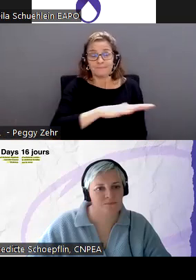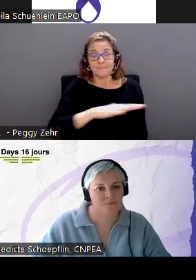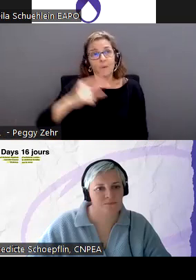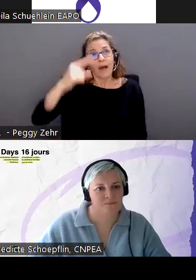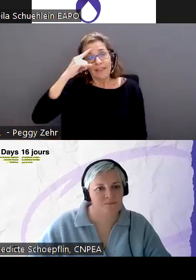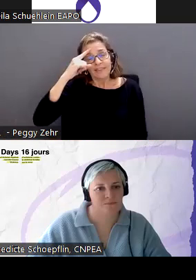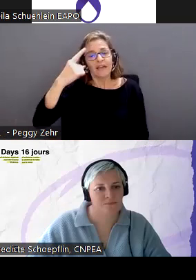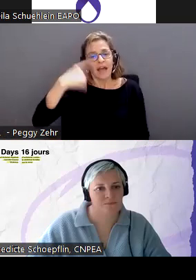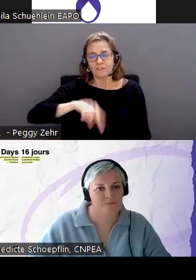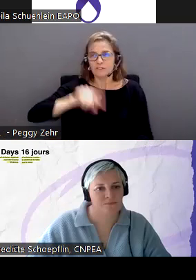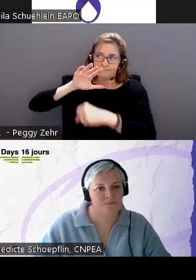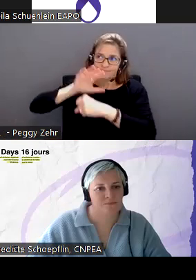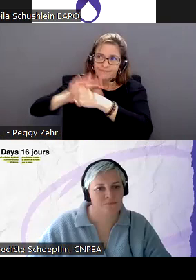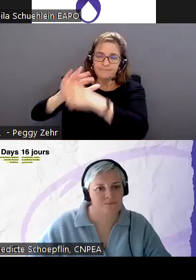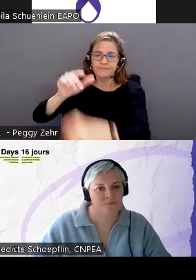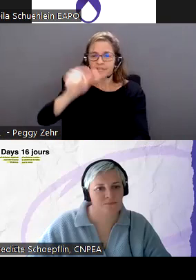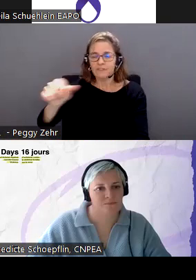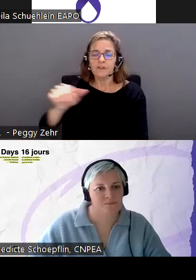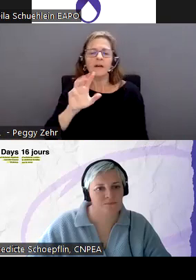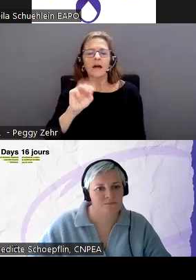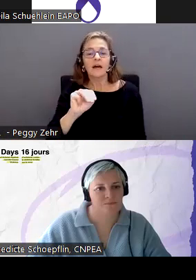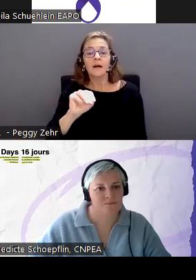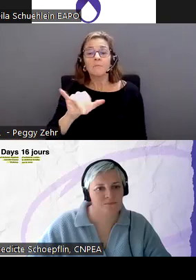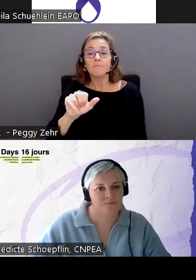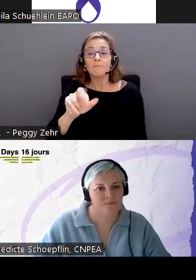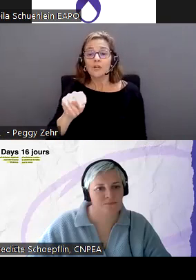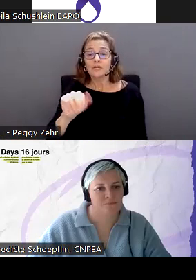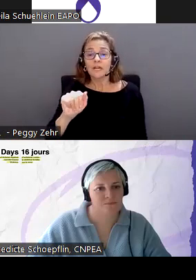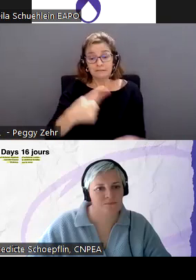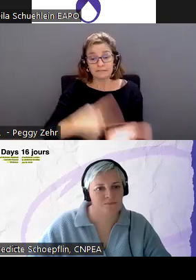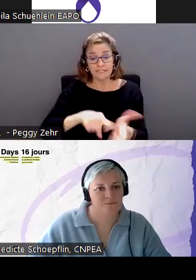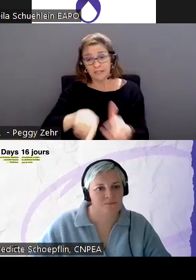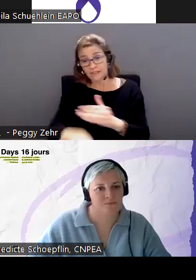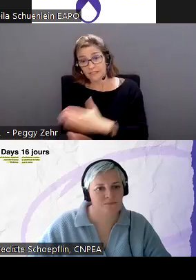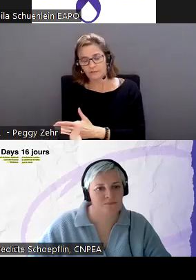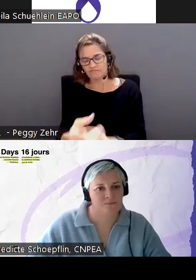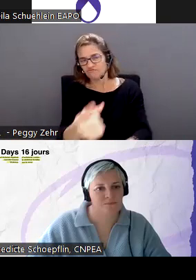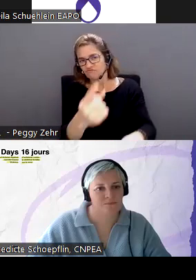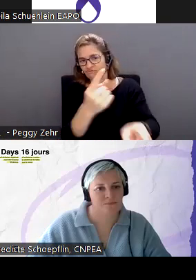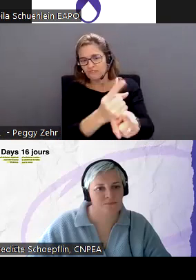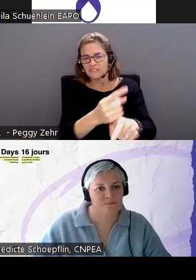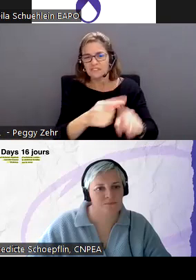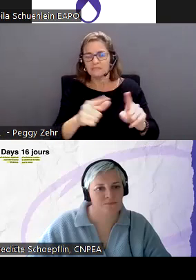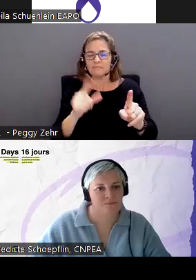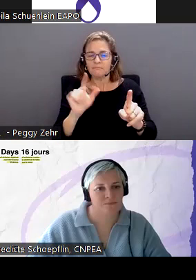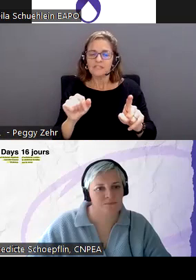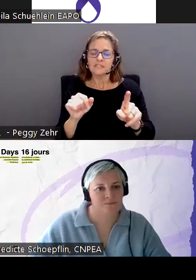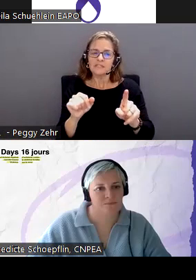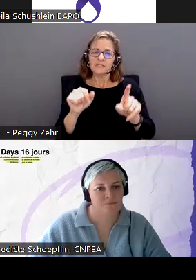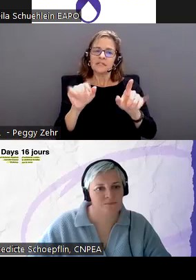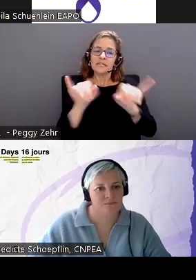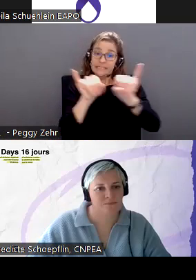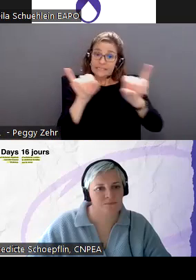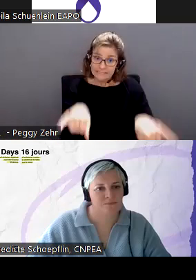forces, the governments. I think Myrna's talk this morning is exactly right. We do have to be working at a system level and